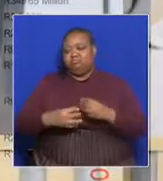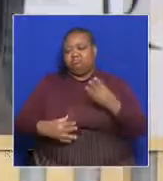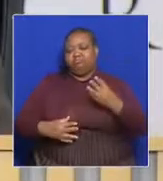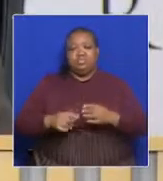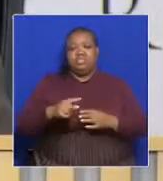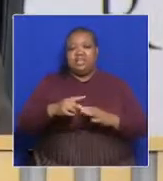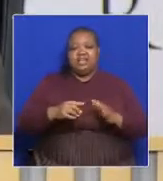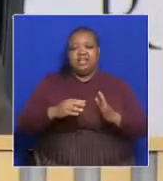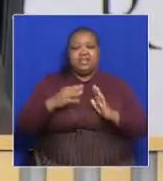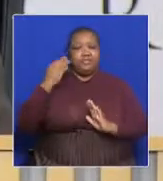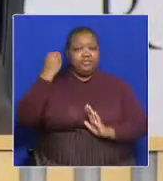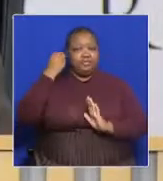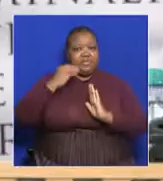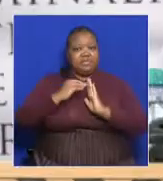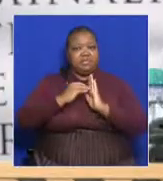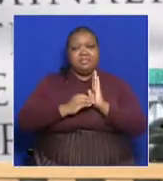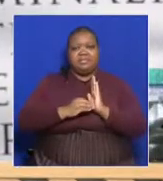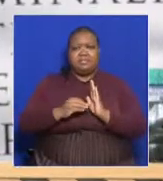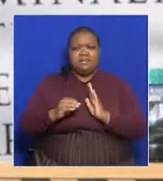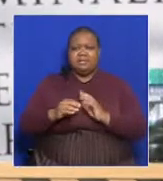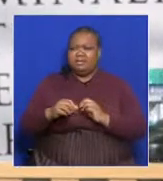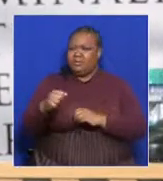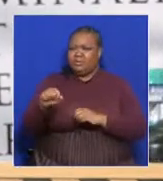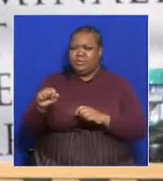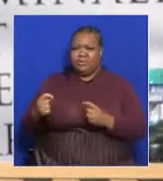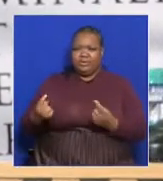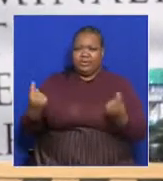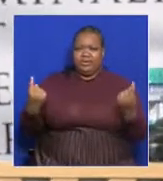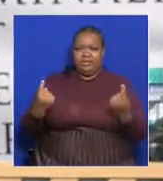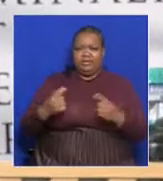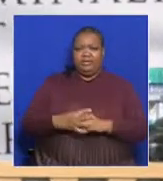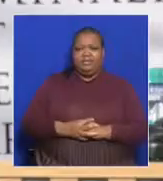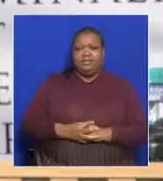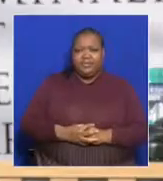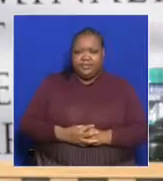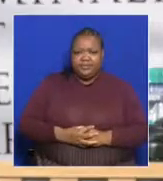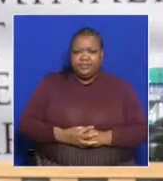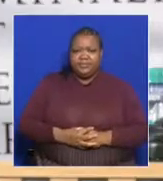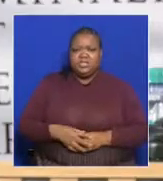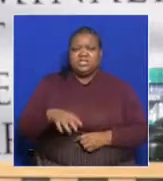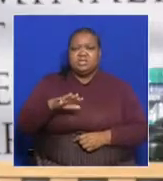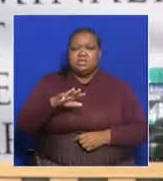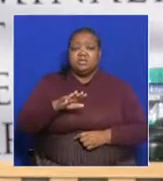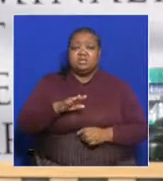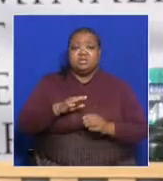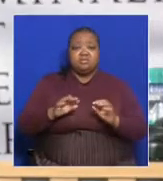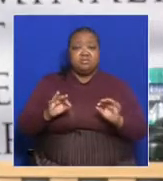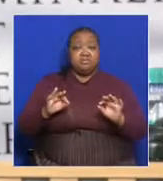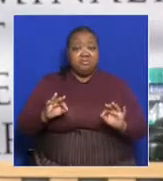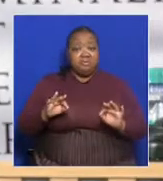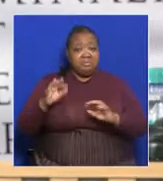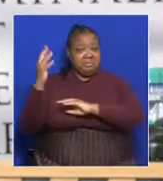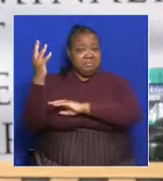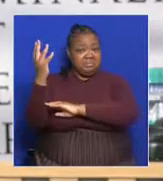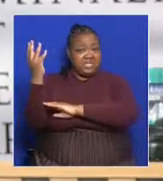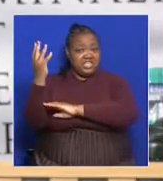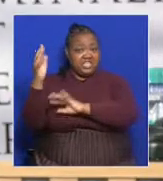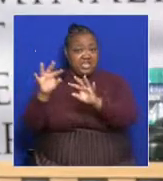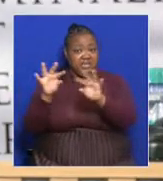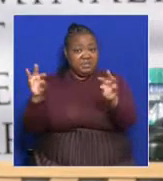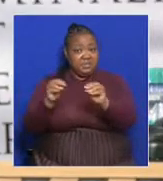can't be. So now you are telling us that an entire formal presentation by the